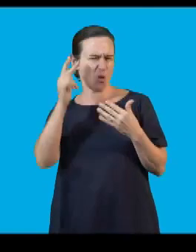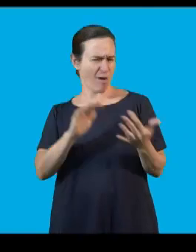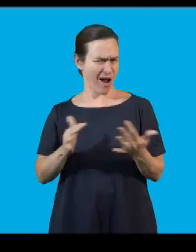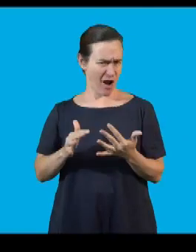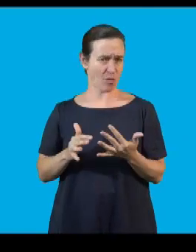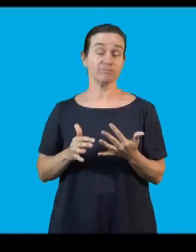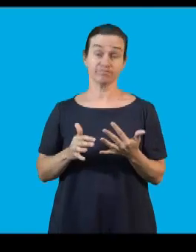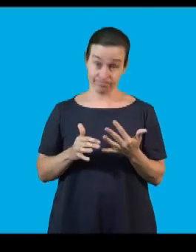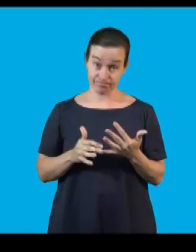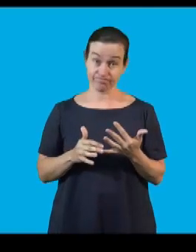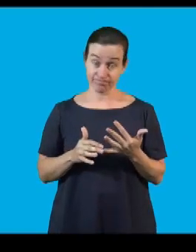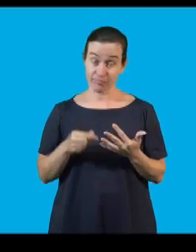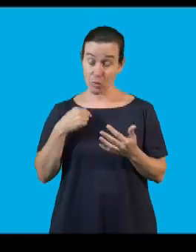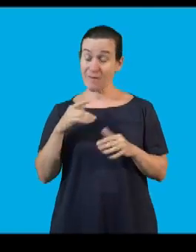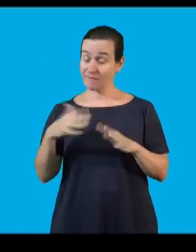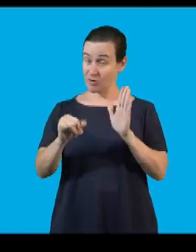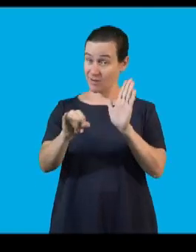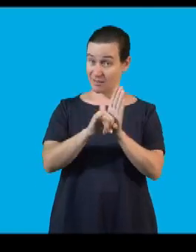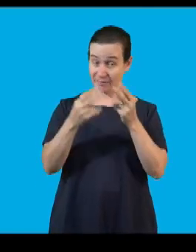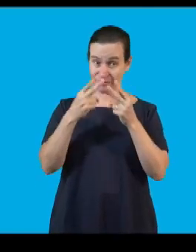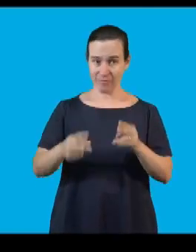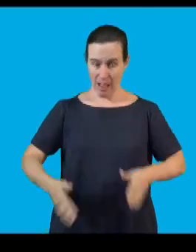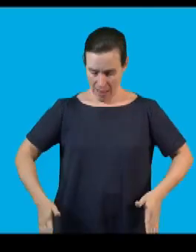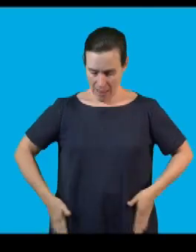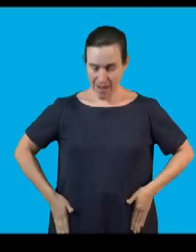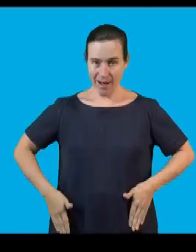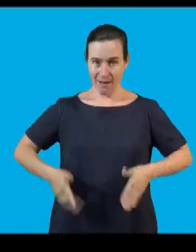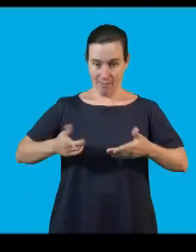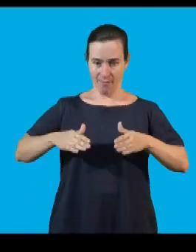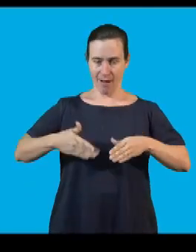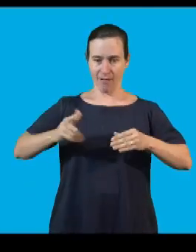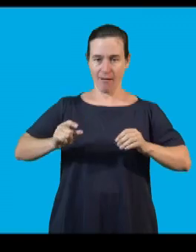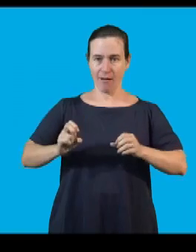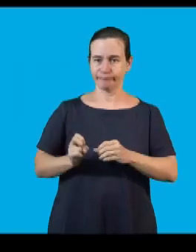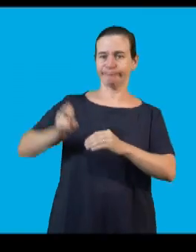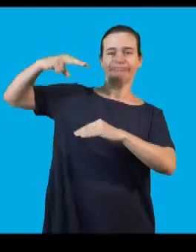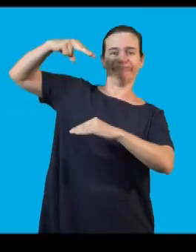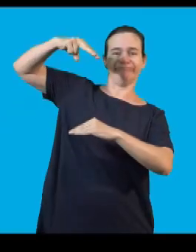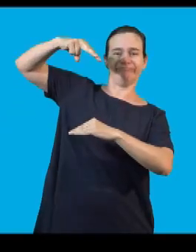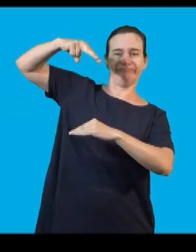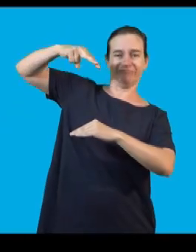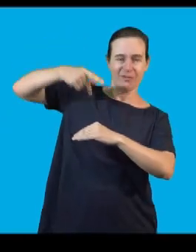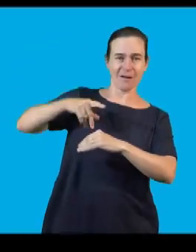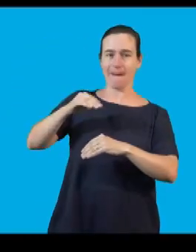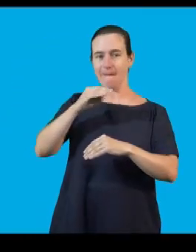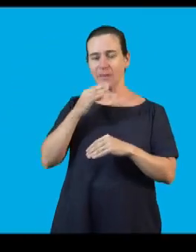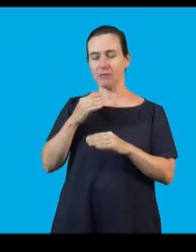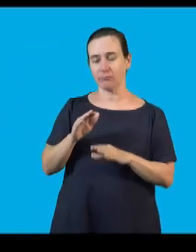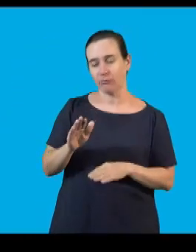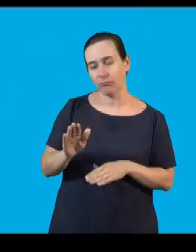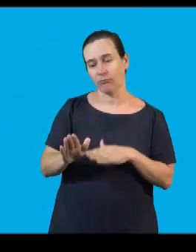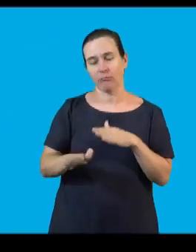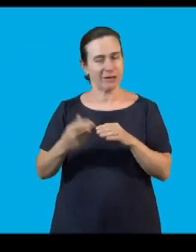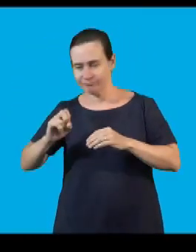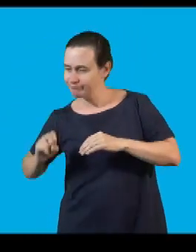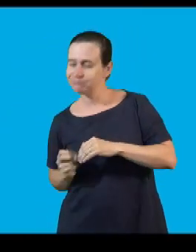remember how we've circled your visual clues? His legs are off the ground, the way he's running with excitement. He's not